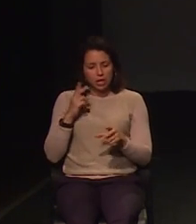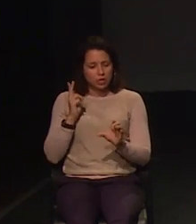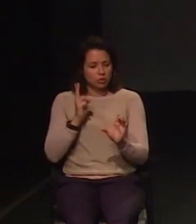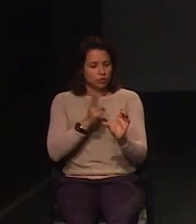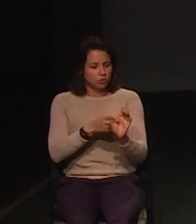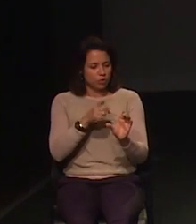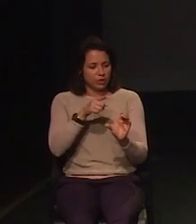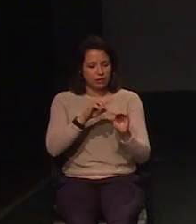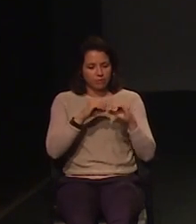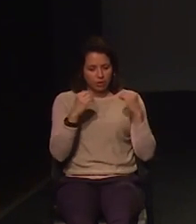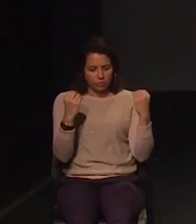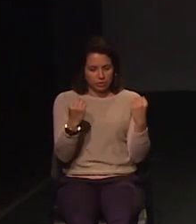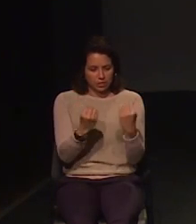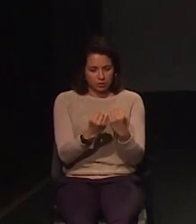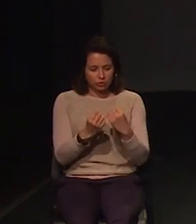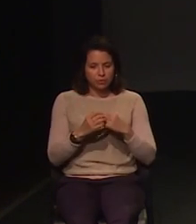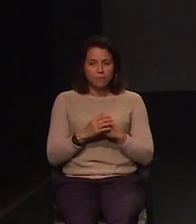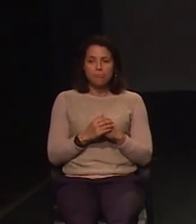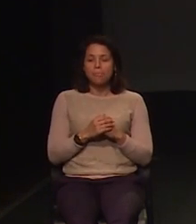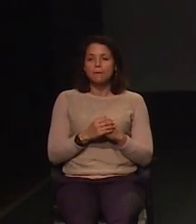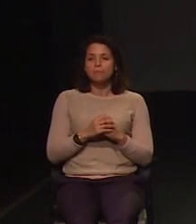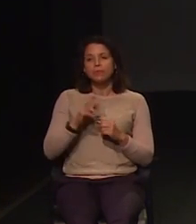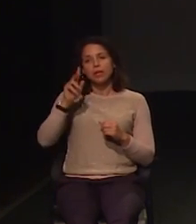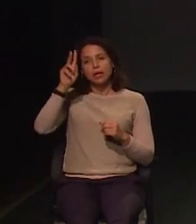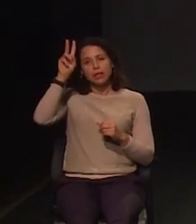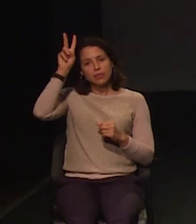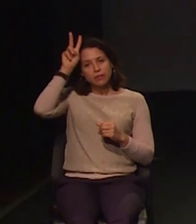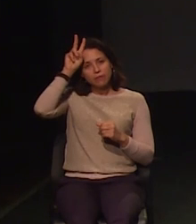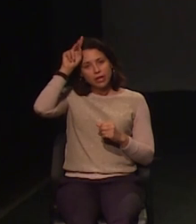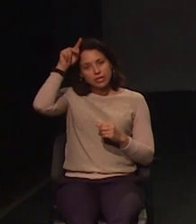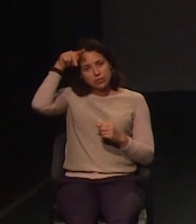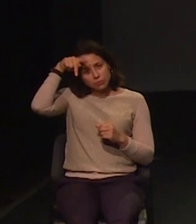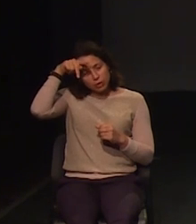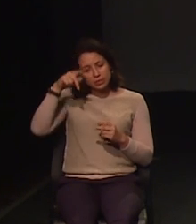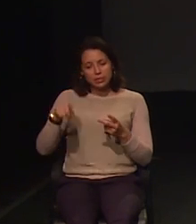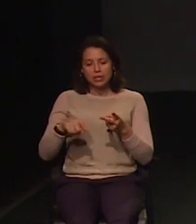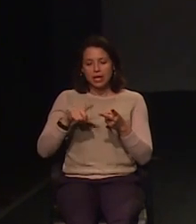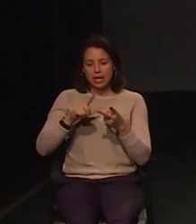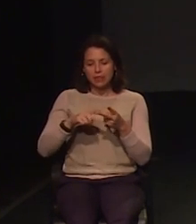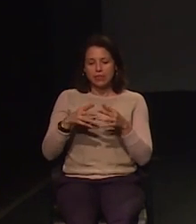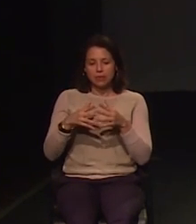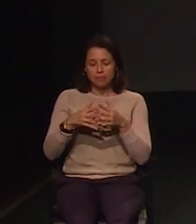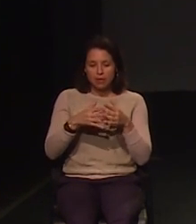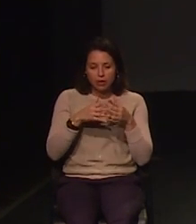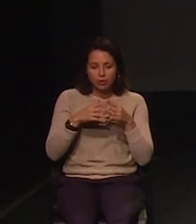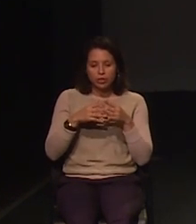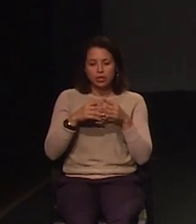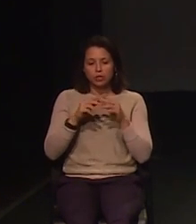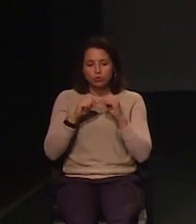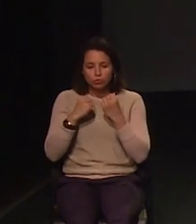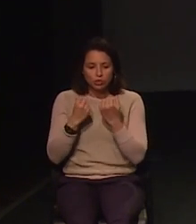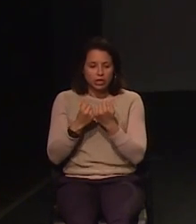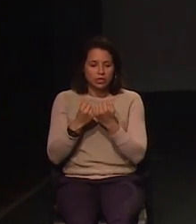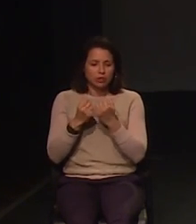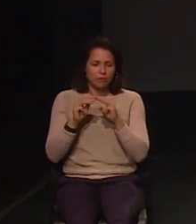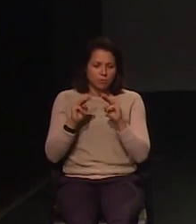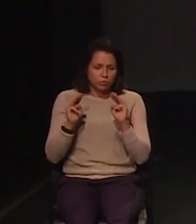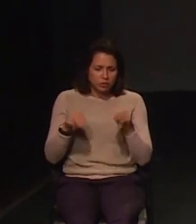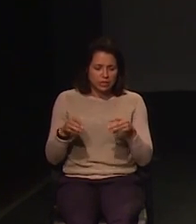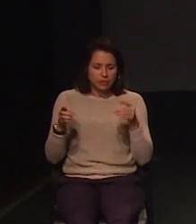Our vice president and the American Association of Museum Directors and several others, again, in